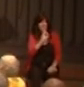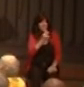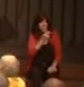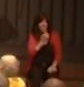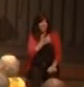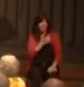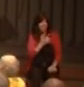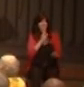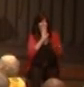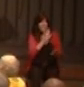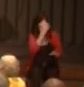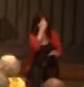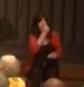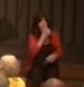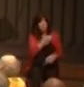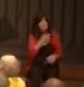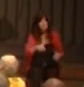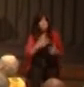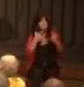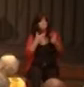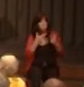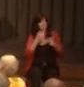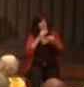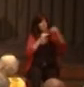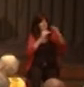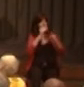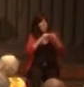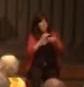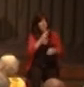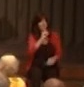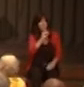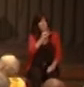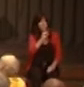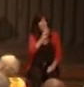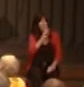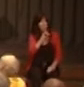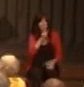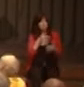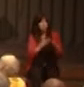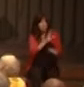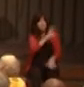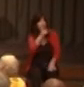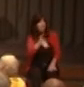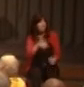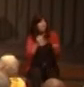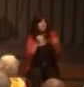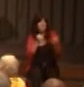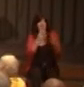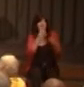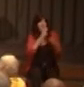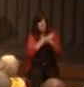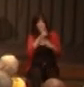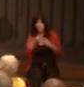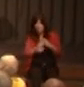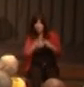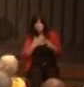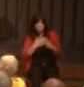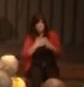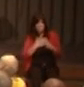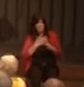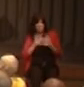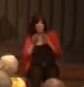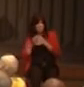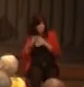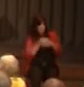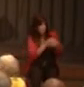memory. And she lived in a courtyard building on Balmoral Street in Chicago, and many Sundays my family and I would go and we would